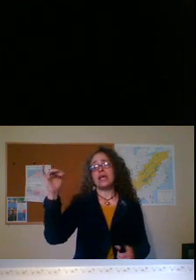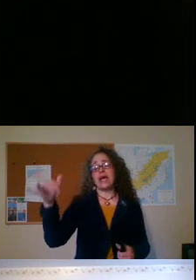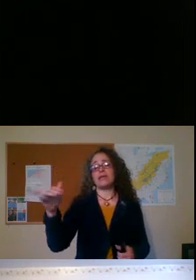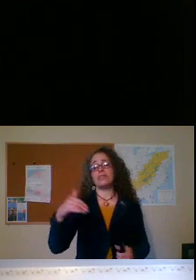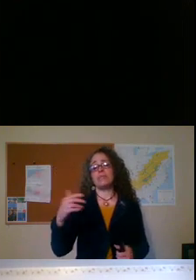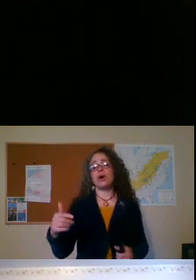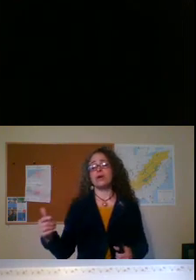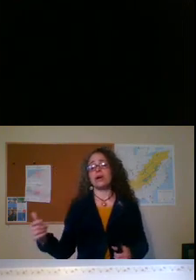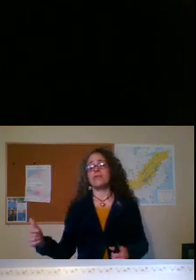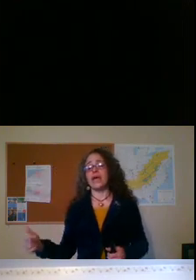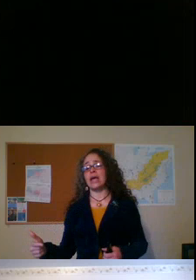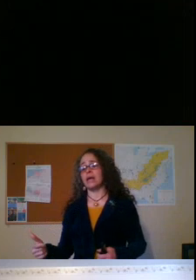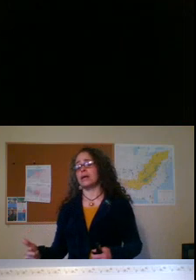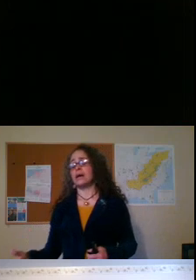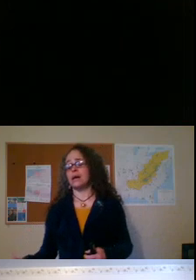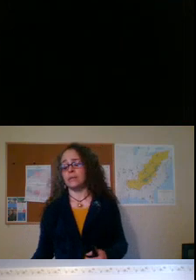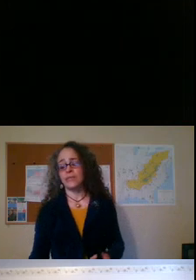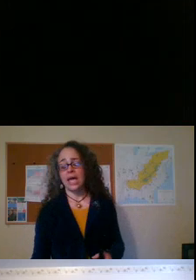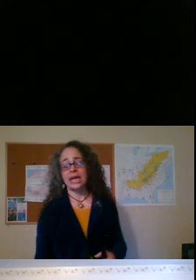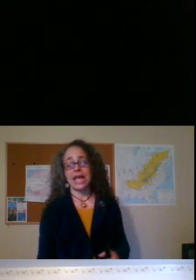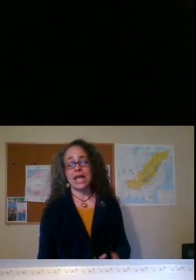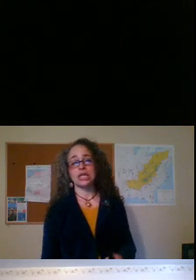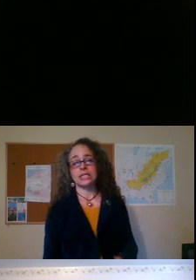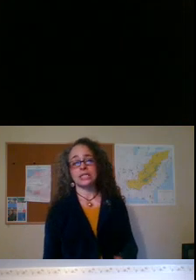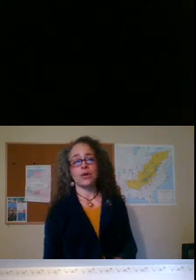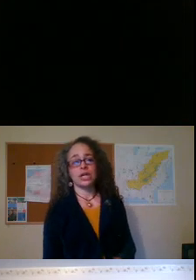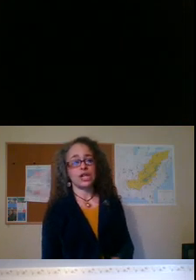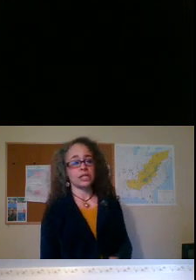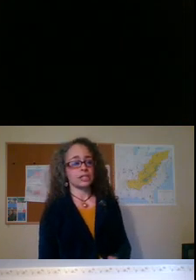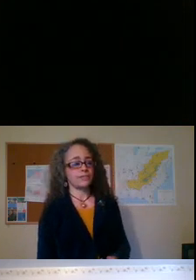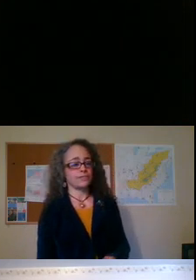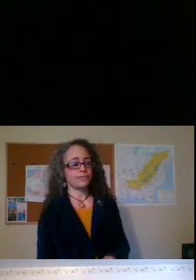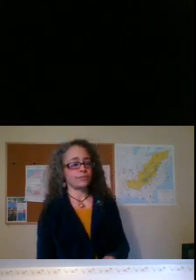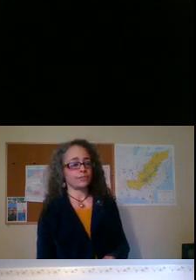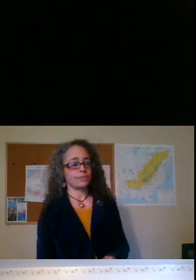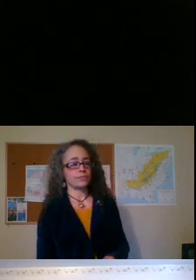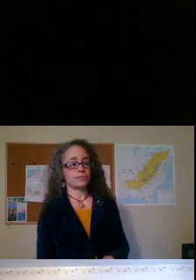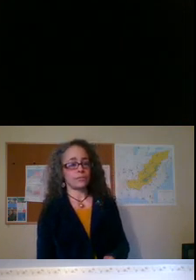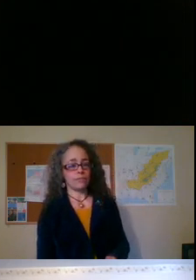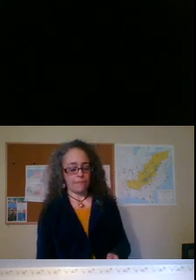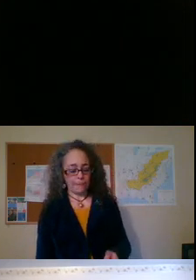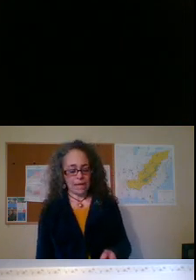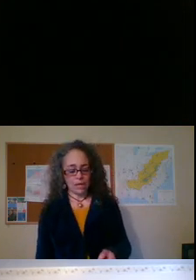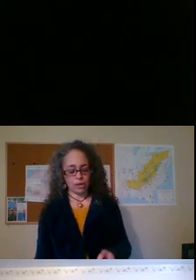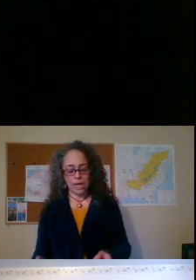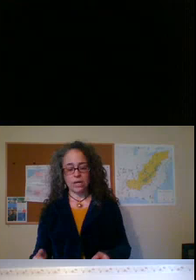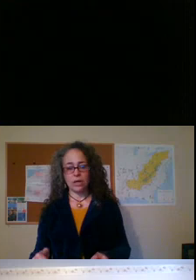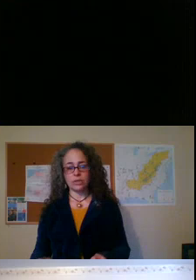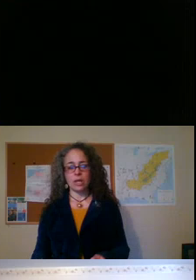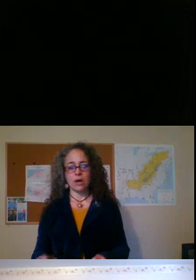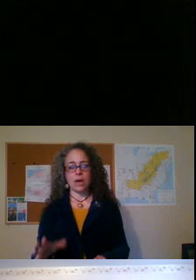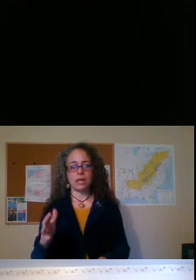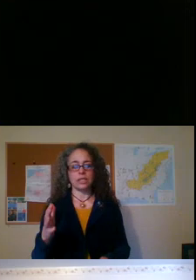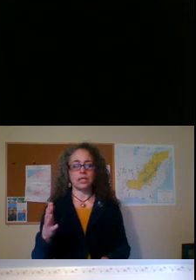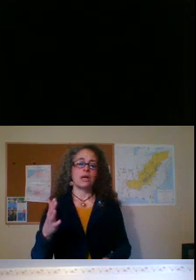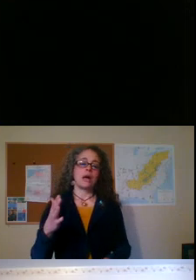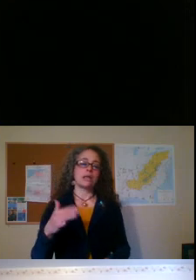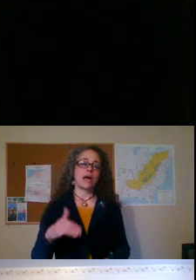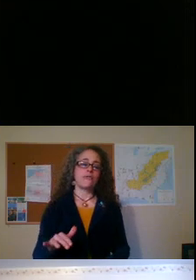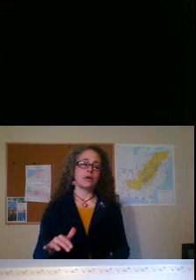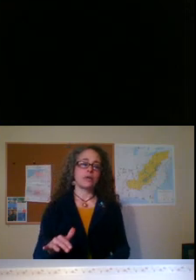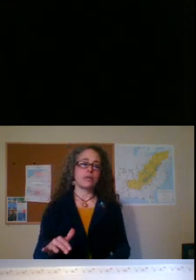entities, they can be part of an ARC project. And I'll try to go slow